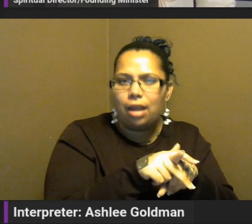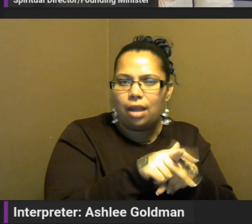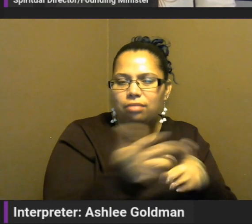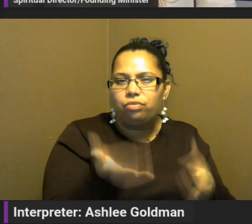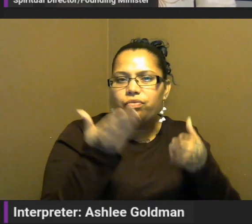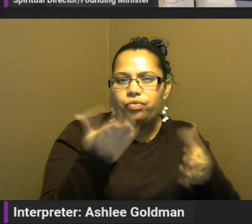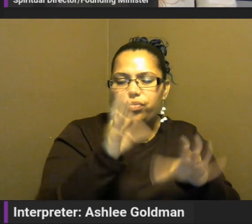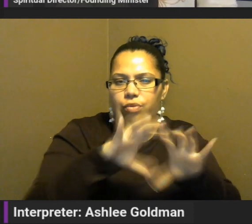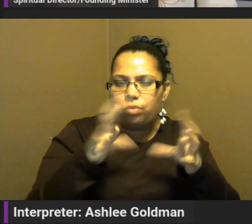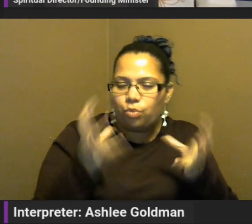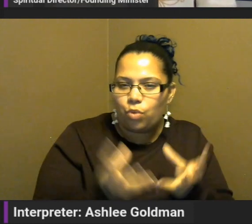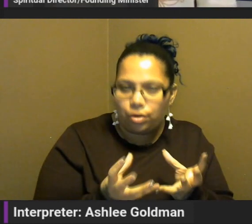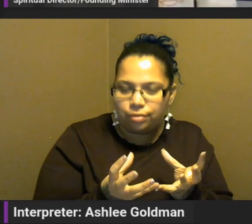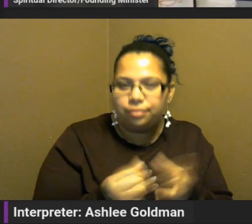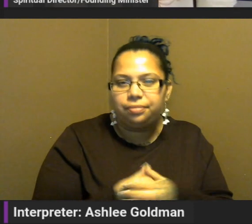Breathe.